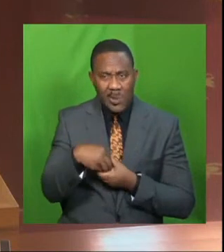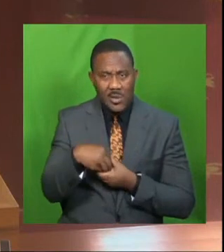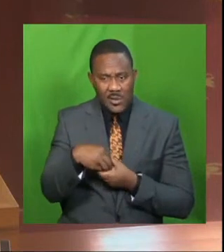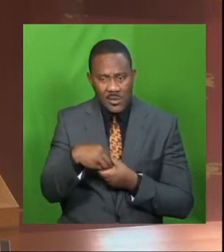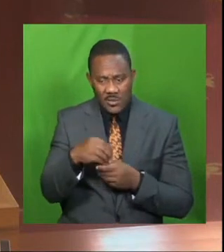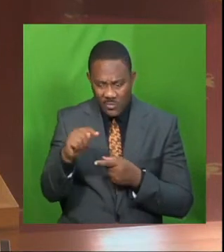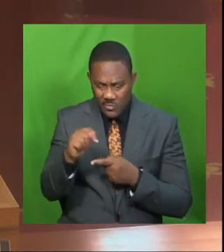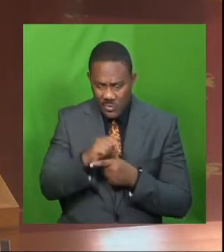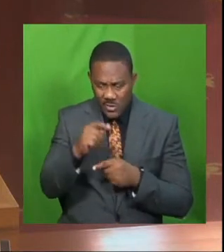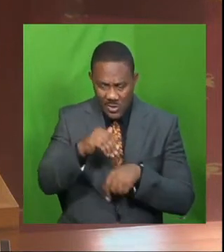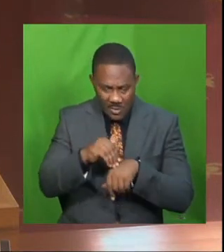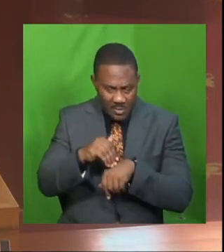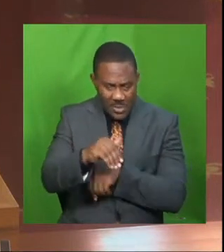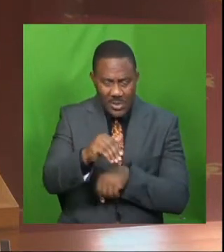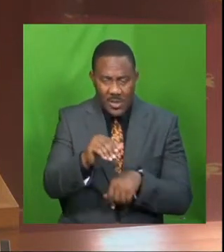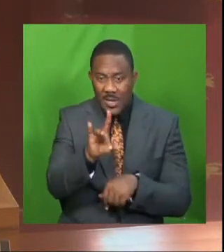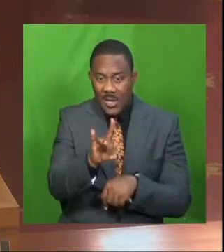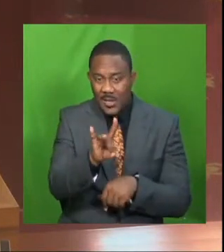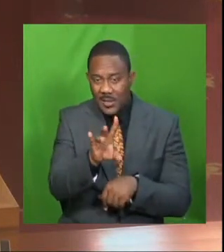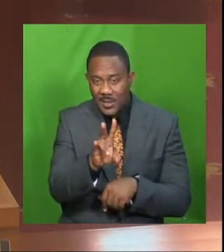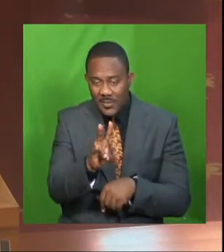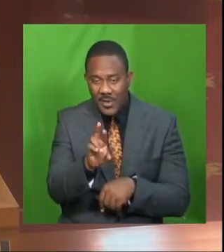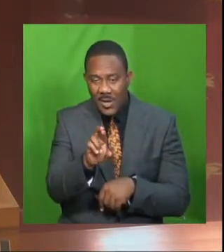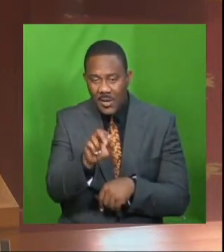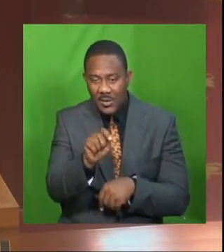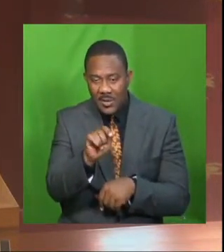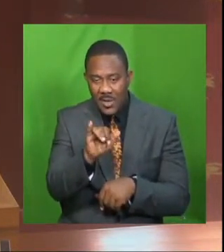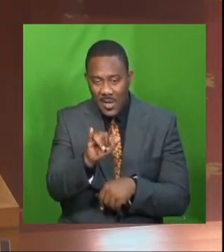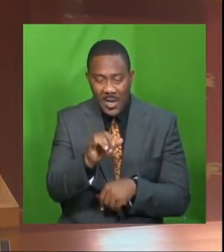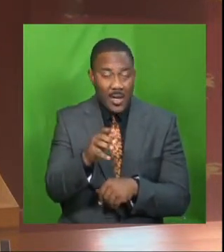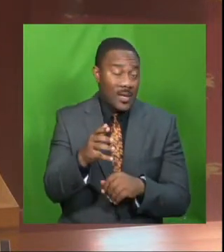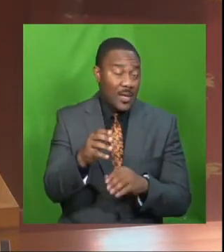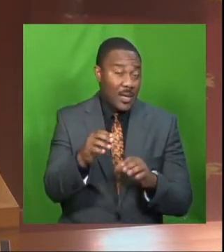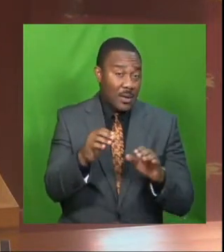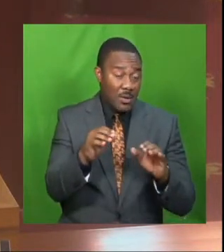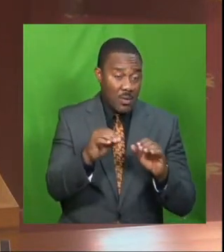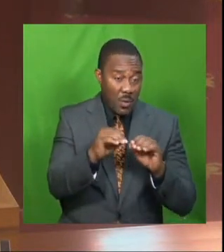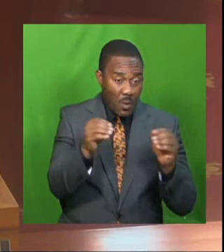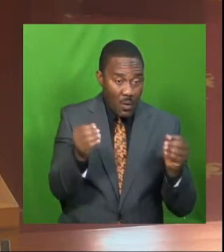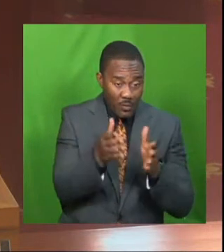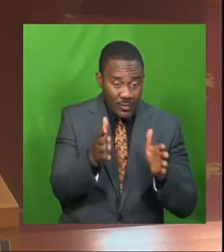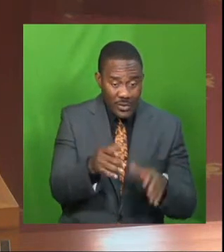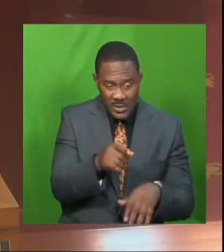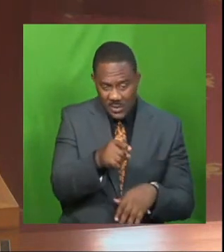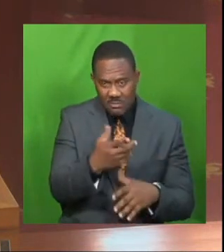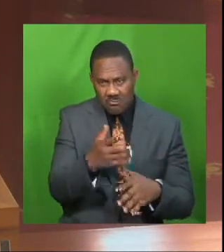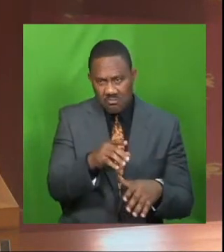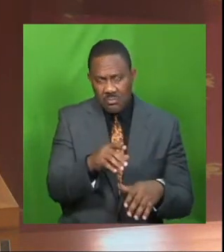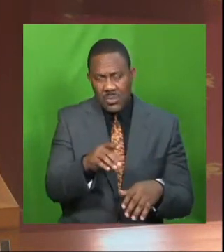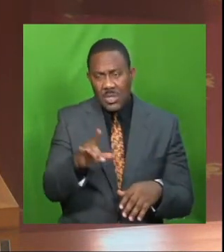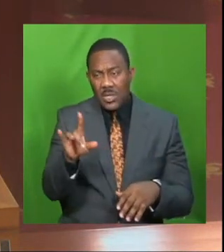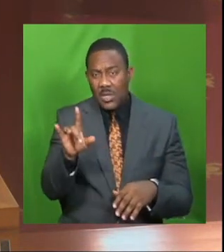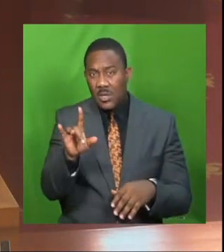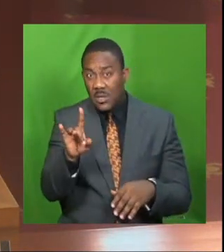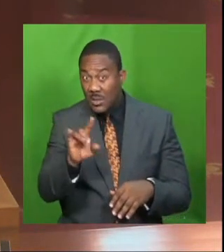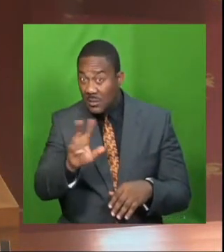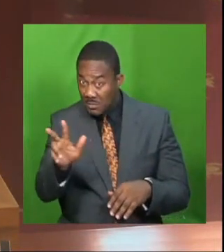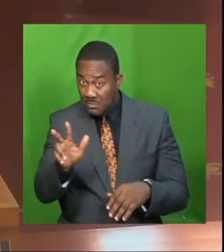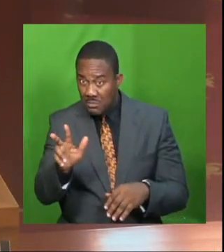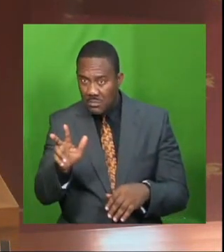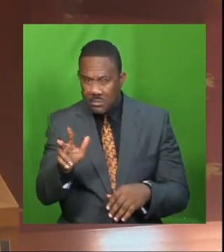posted 87 RTI officers to 87 public institutions so far, though the